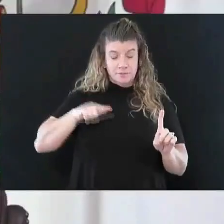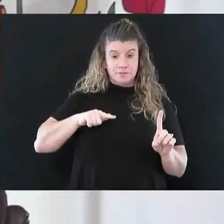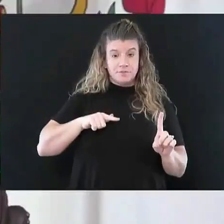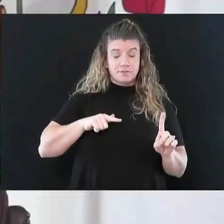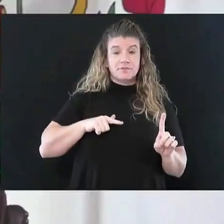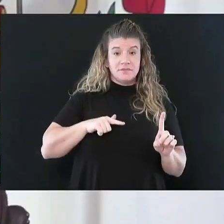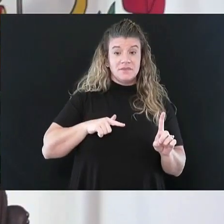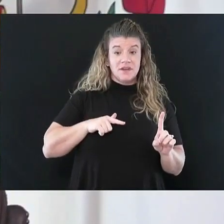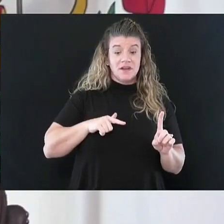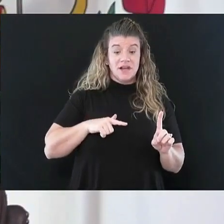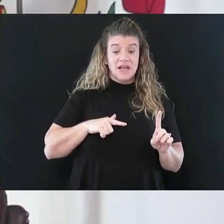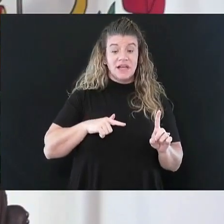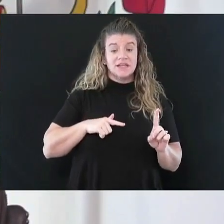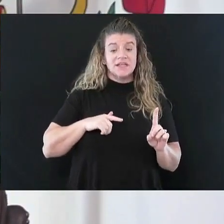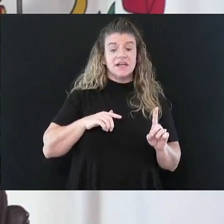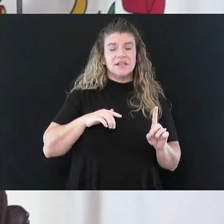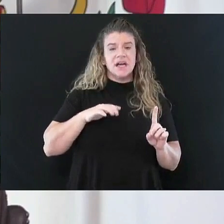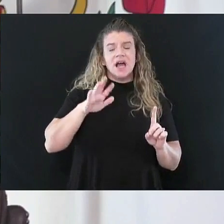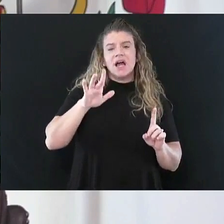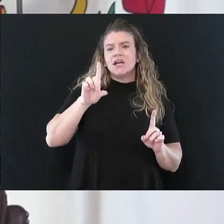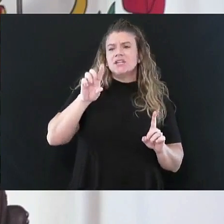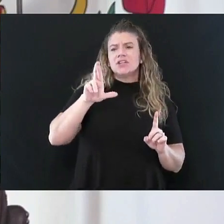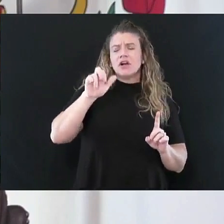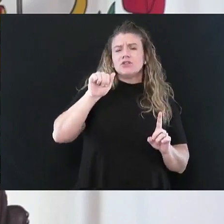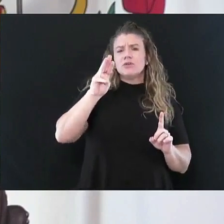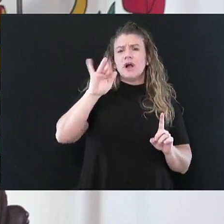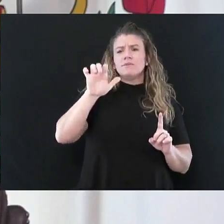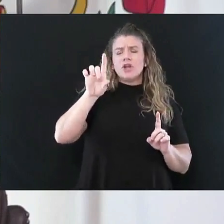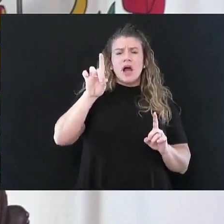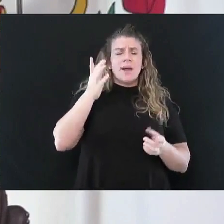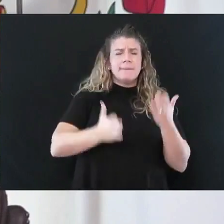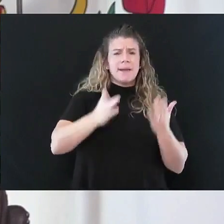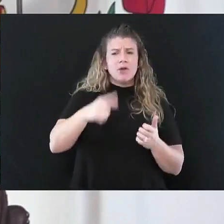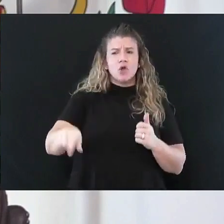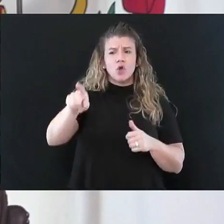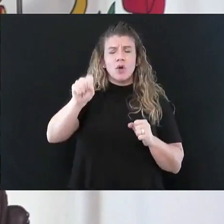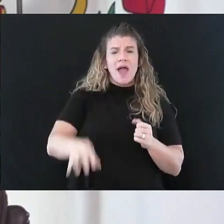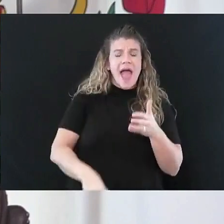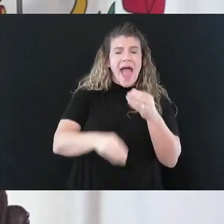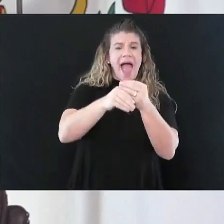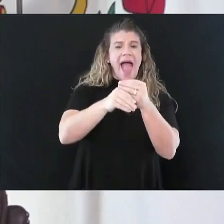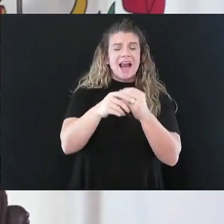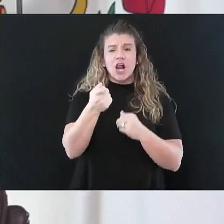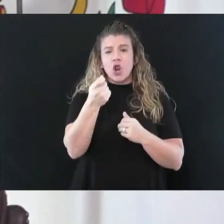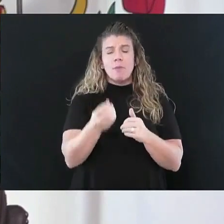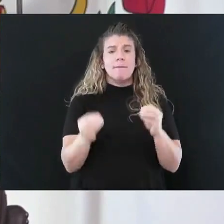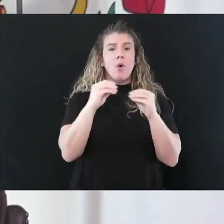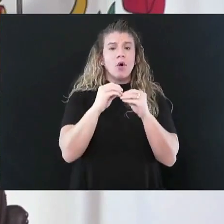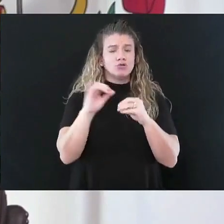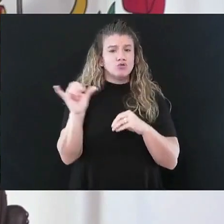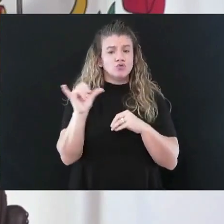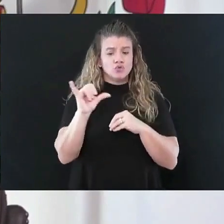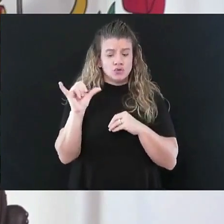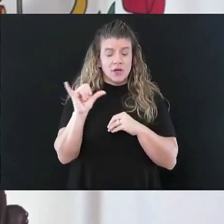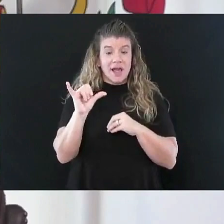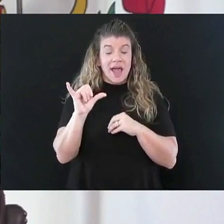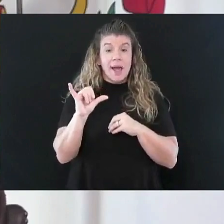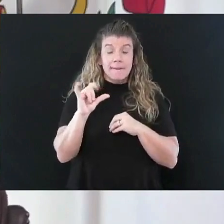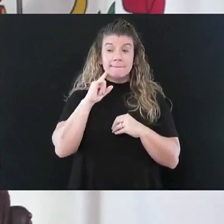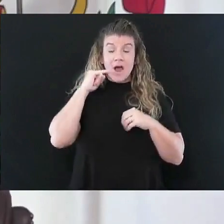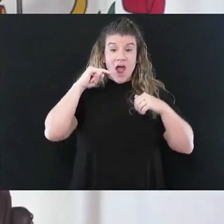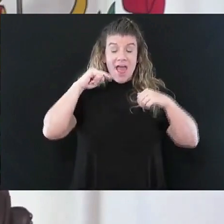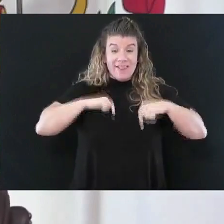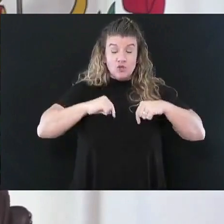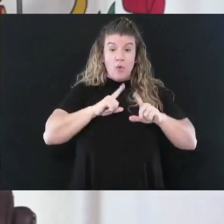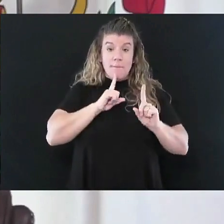Dr. Amjad, maybe you could maybe you could add just a little bit more, but as this